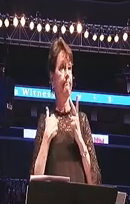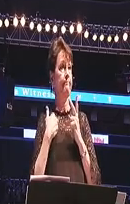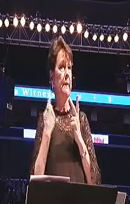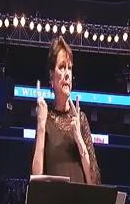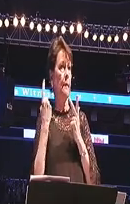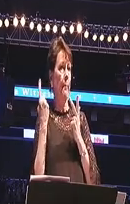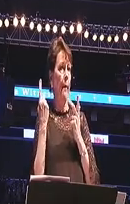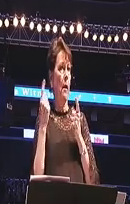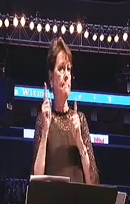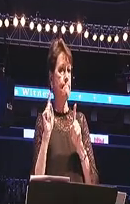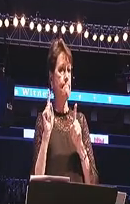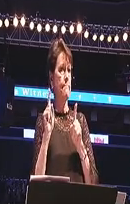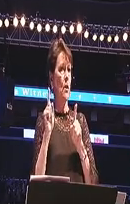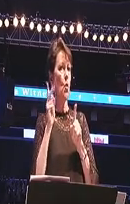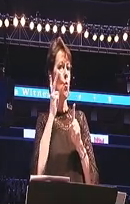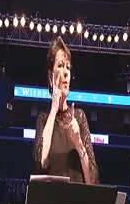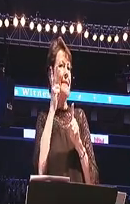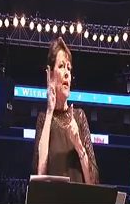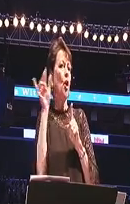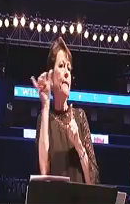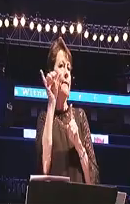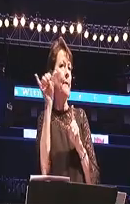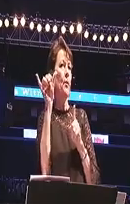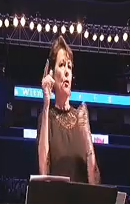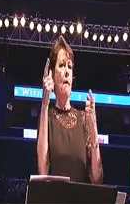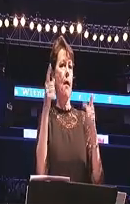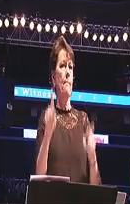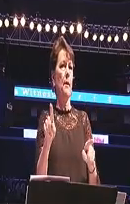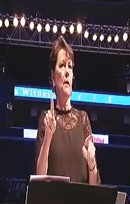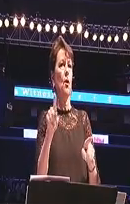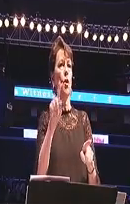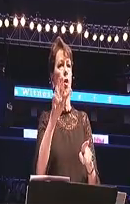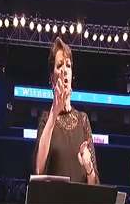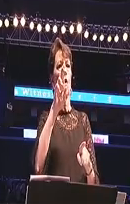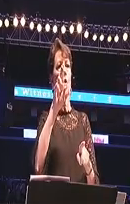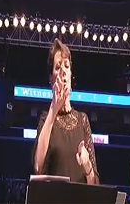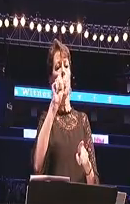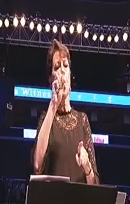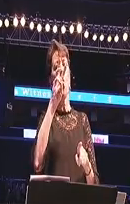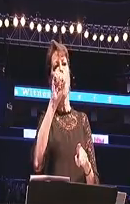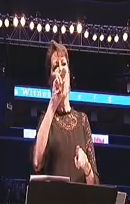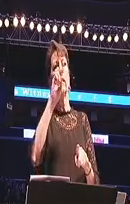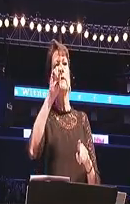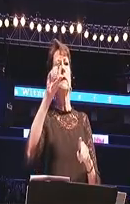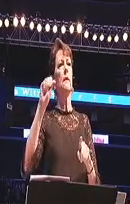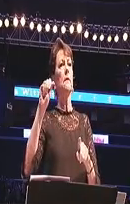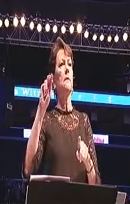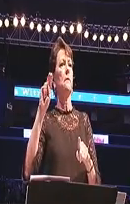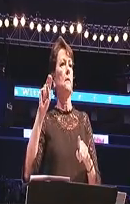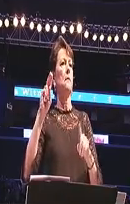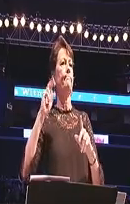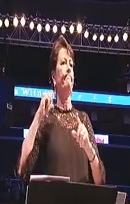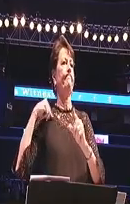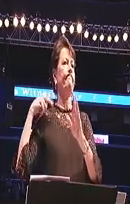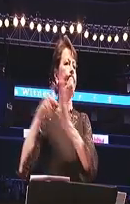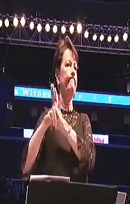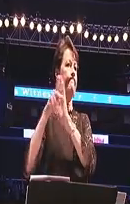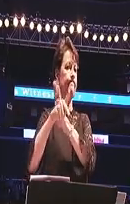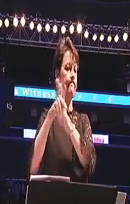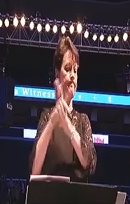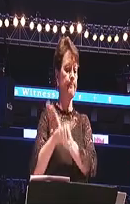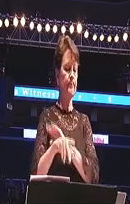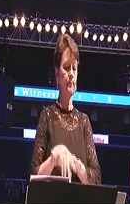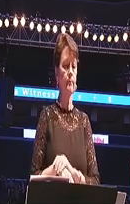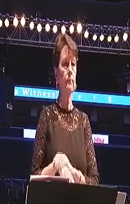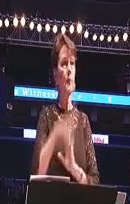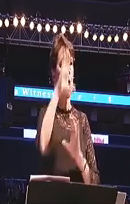heart because we saw something similar during the Rwandan genocide. Brothers and sisters, you and